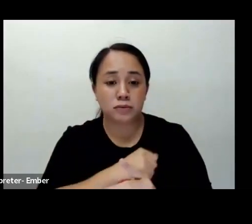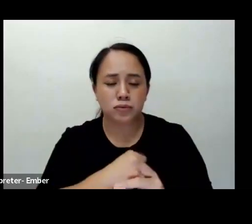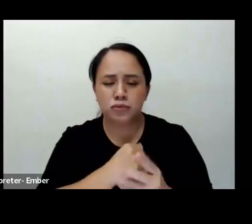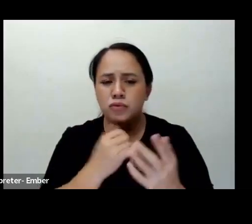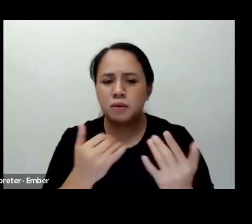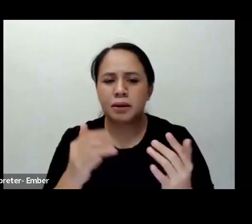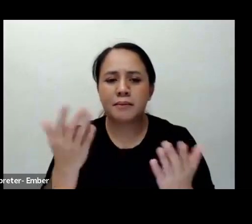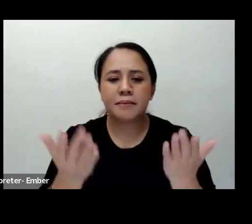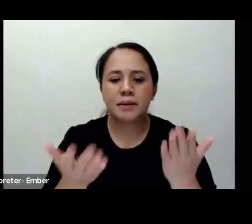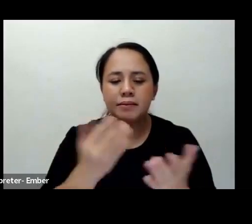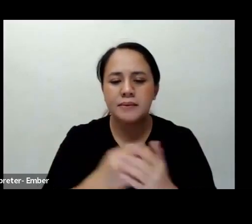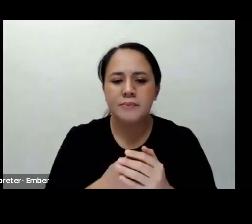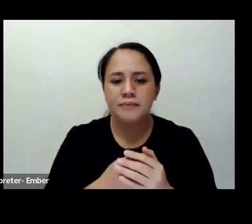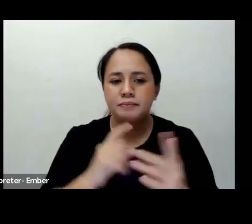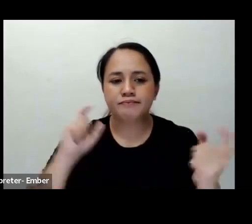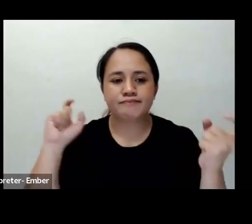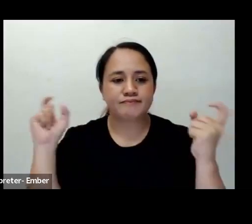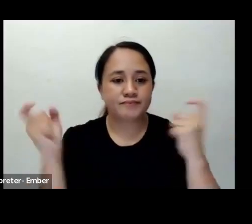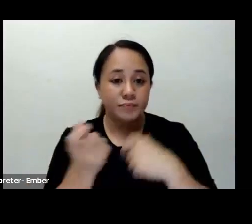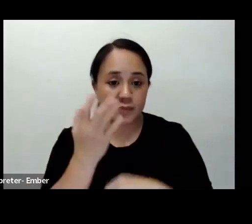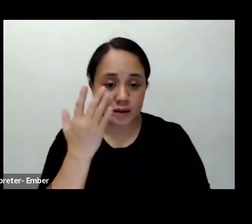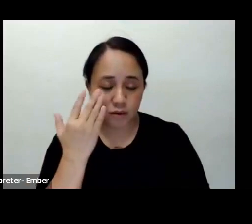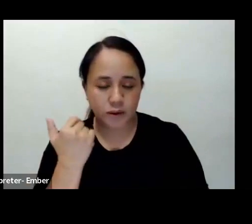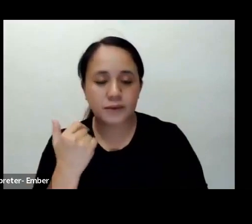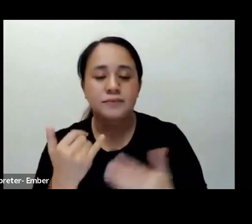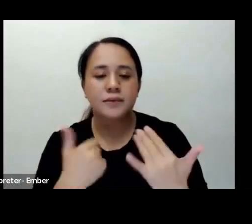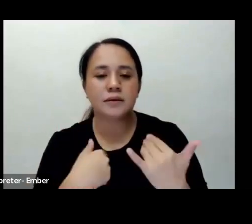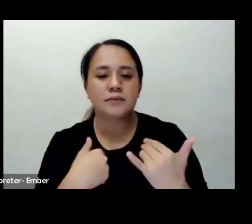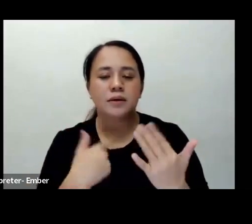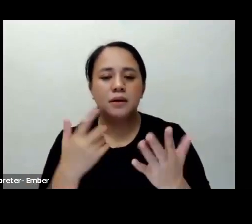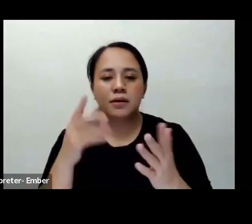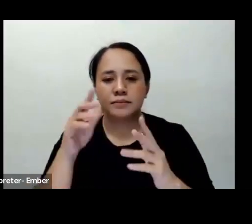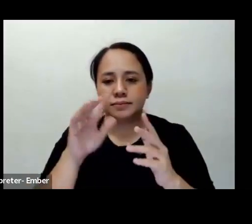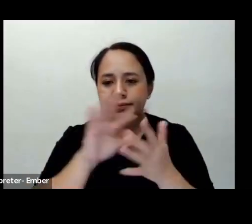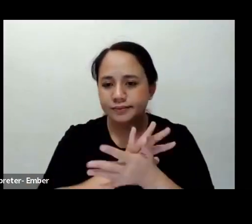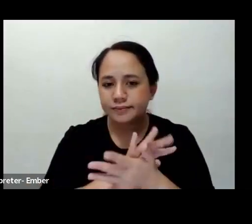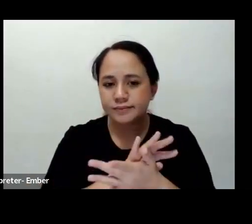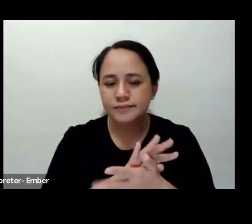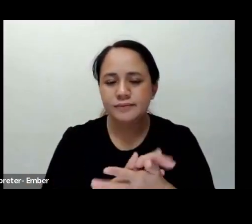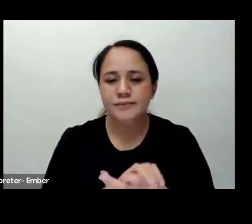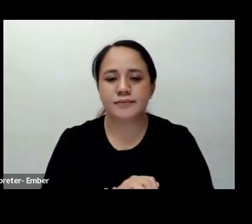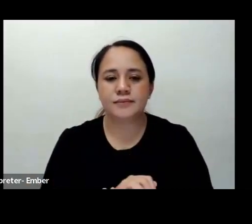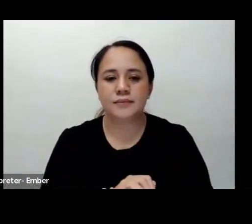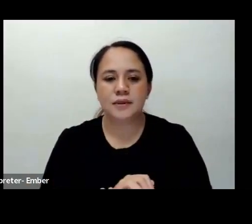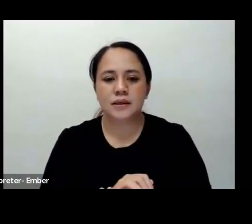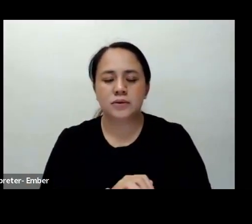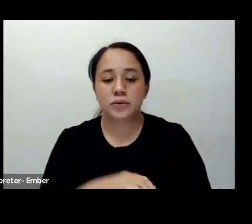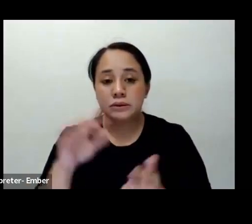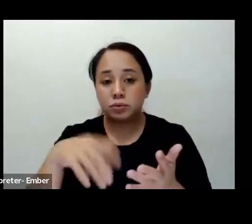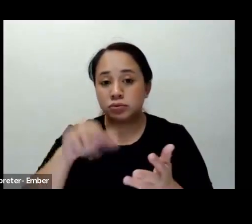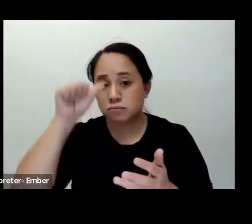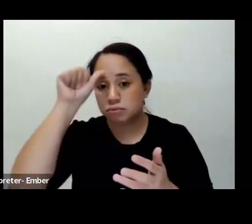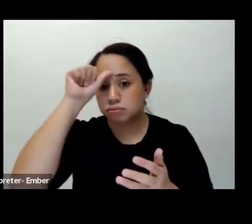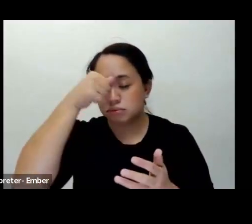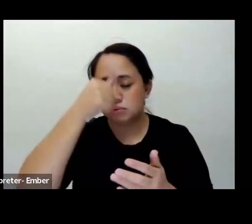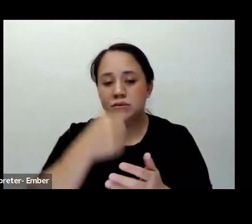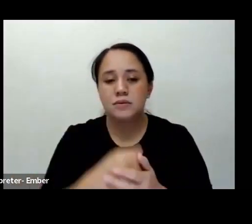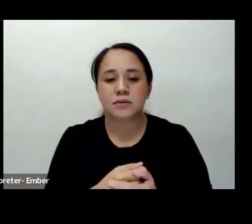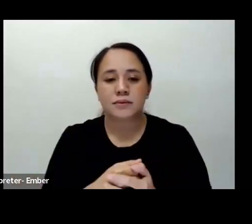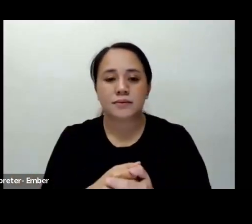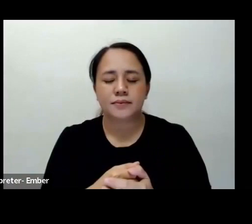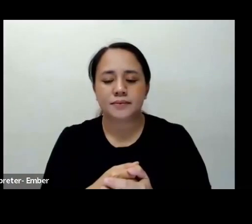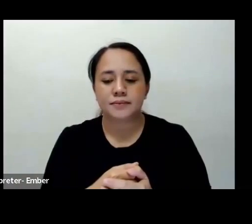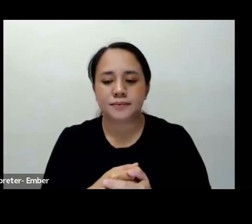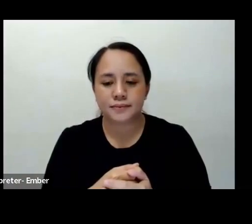probably change because of this pandemic. And also noteworthy is because